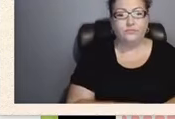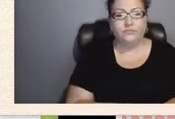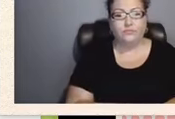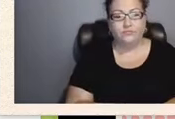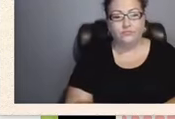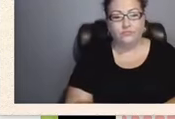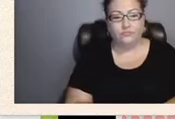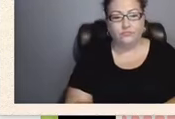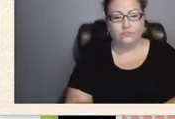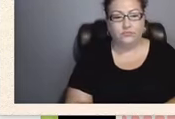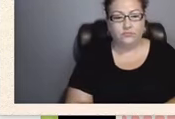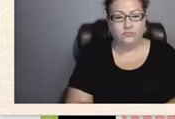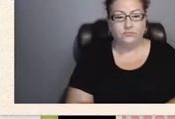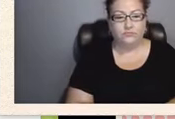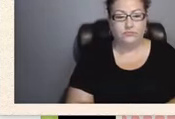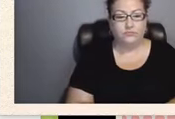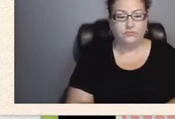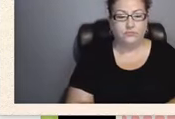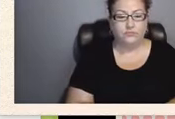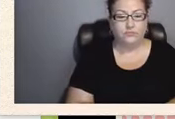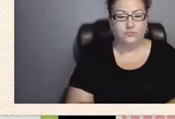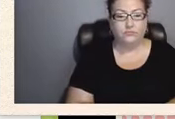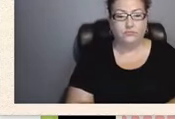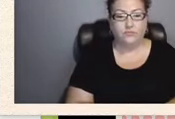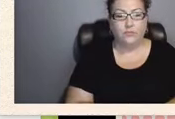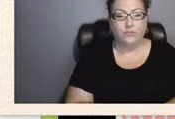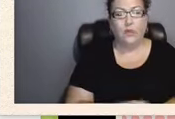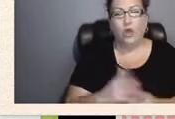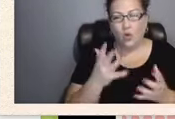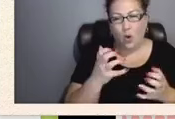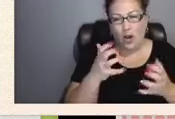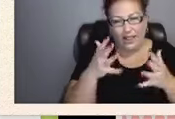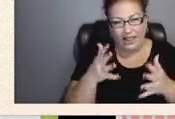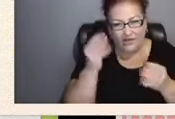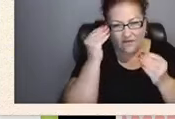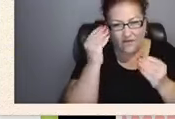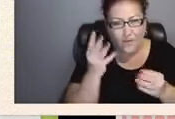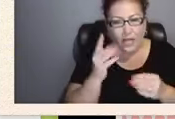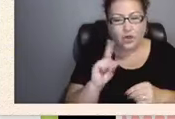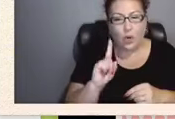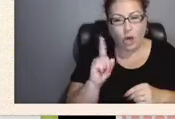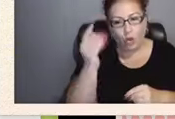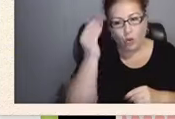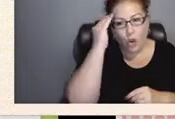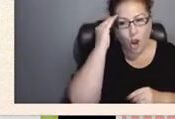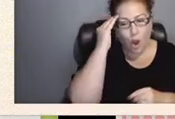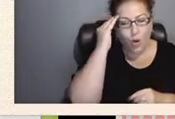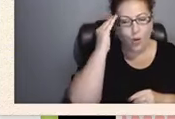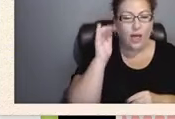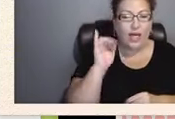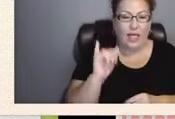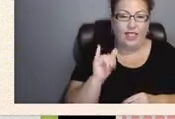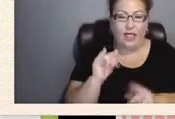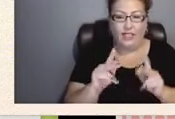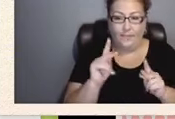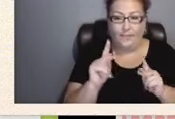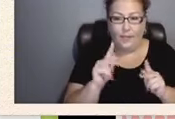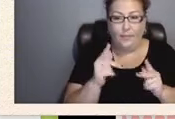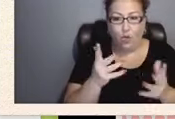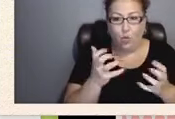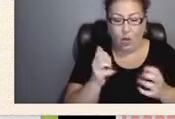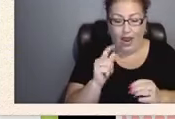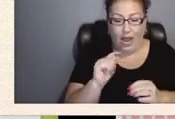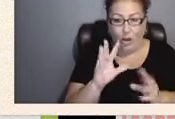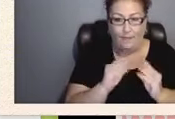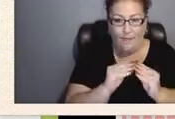And you want to leave information where you know that the people you want at your meetings are going